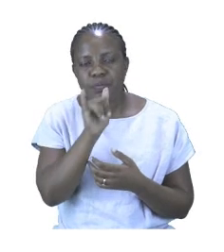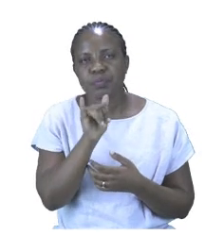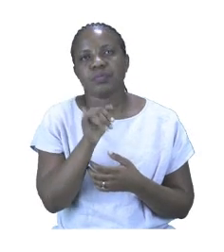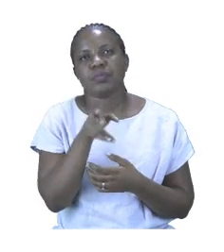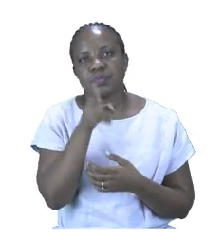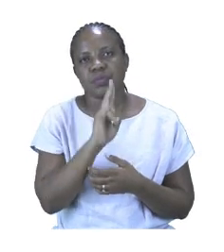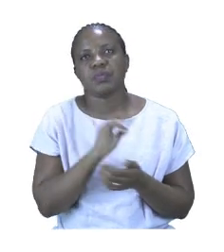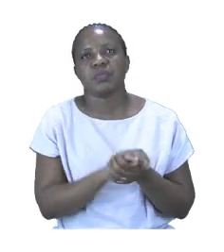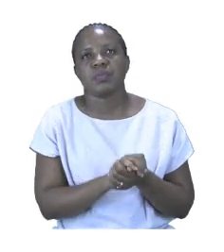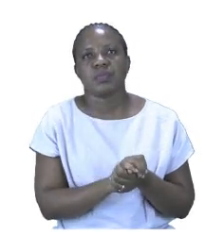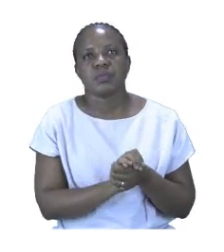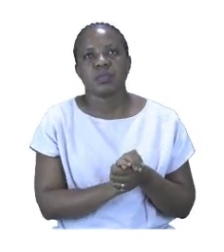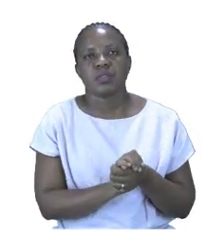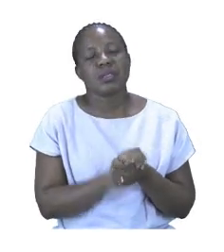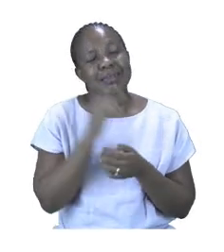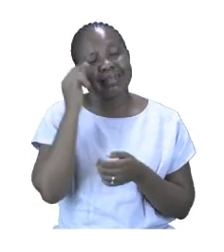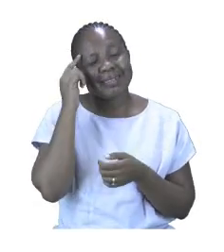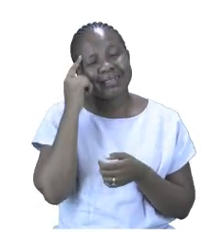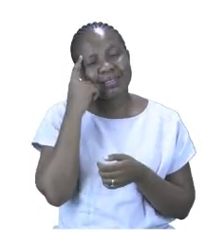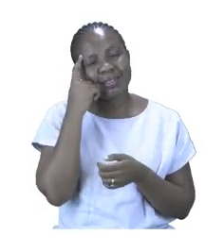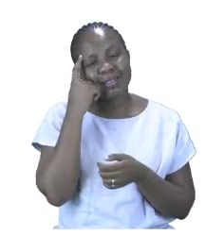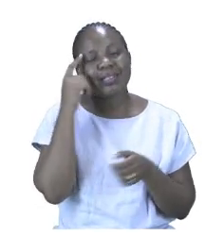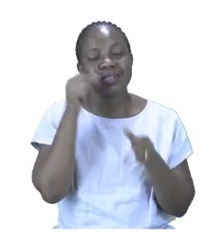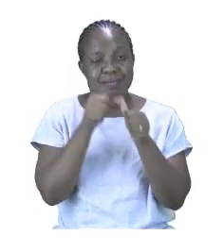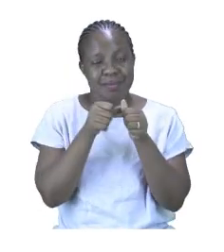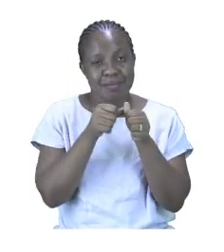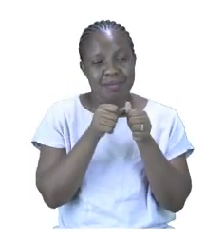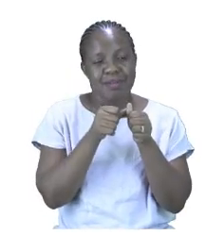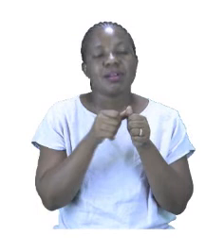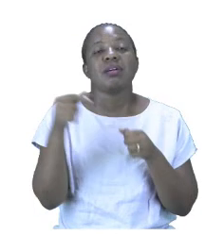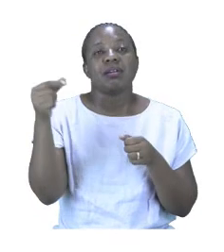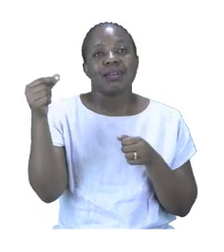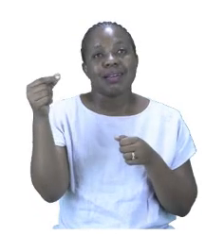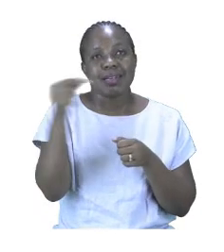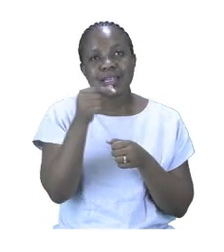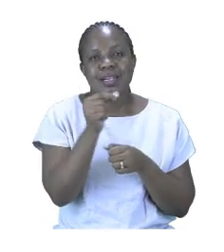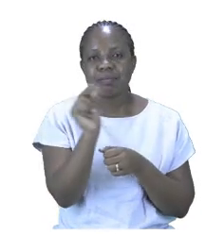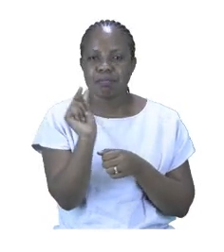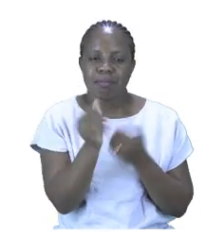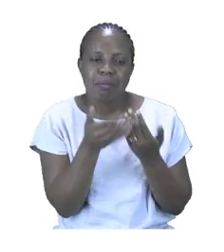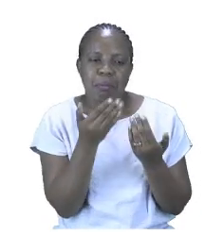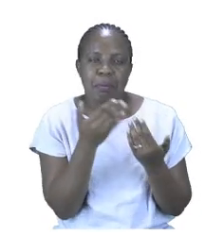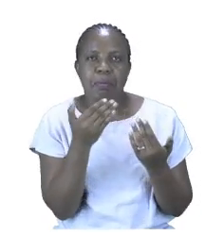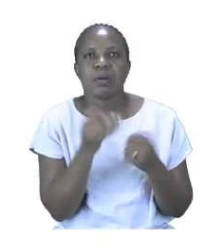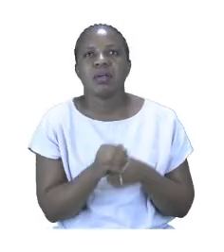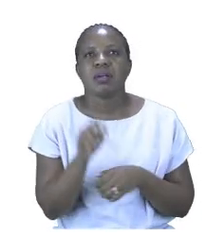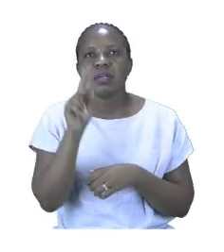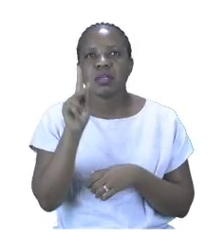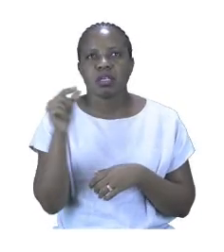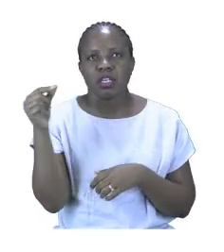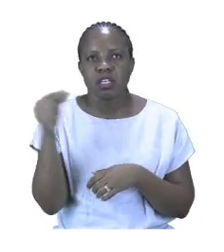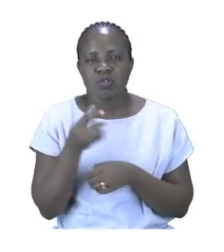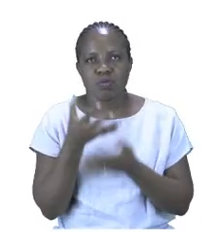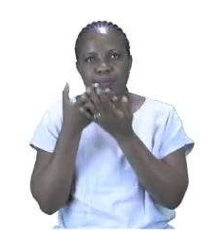Remember, grams are smaller than kilograms. And you're going to do the rest by